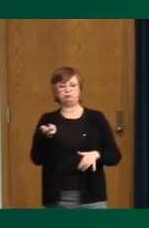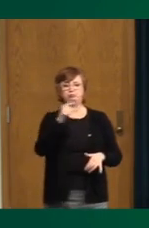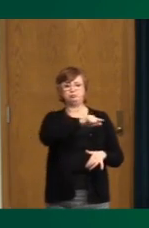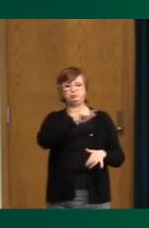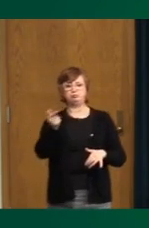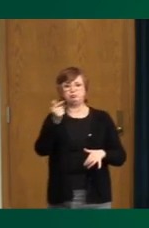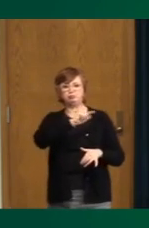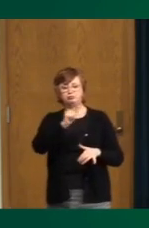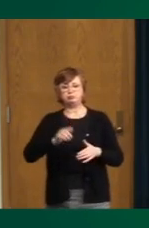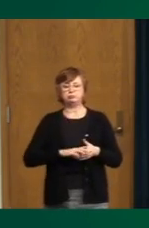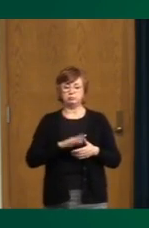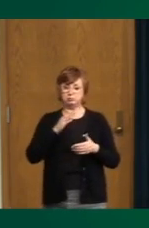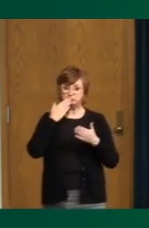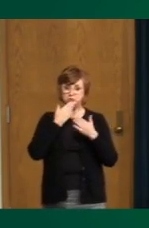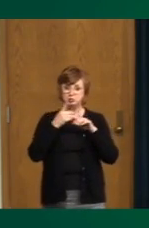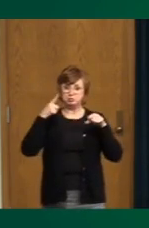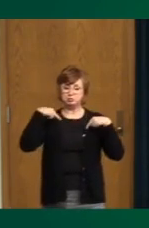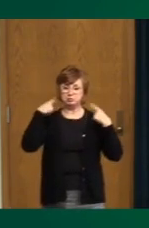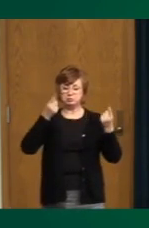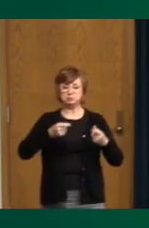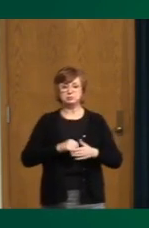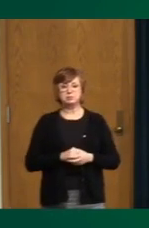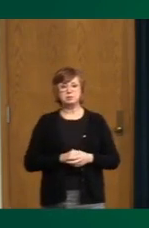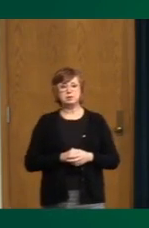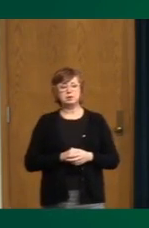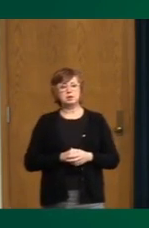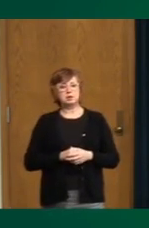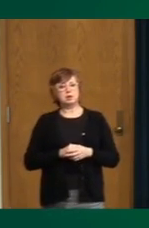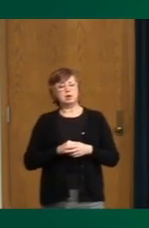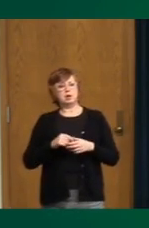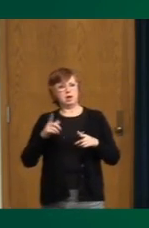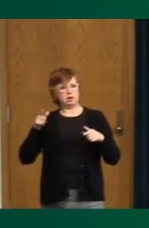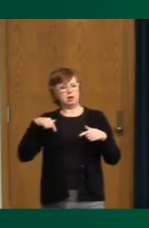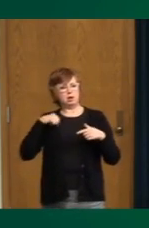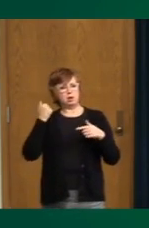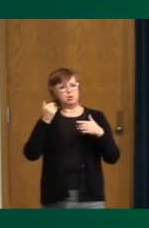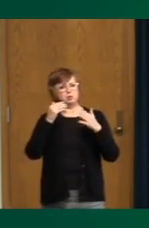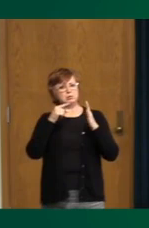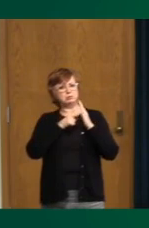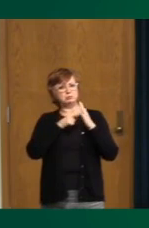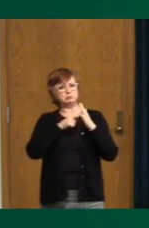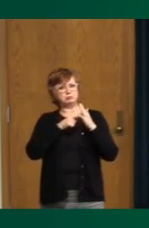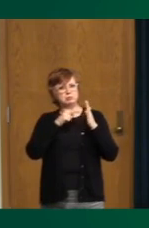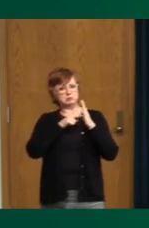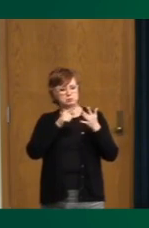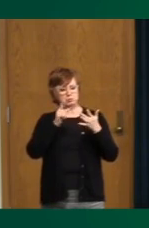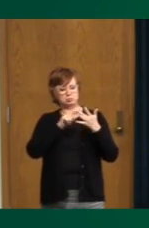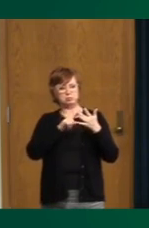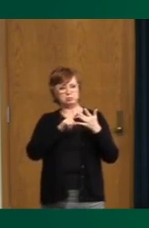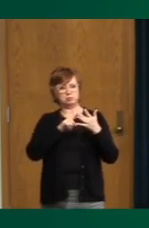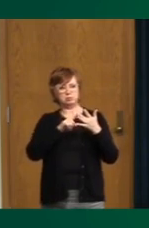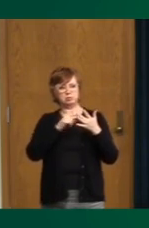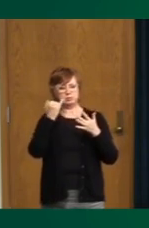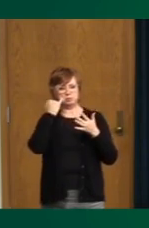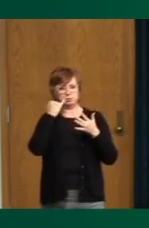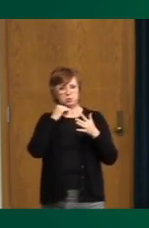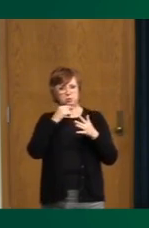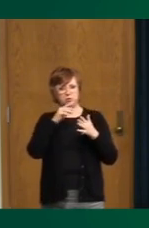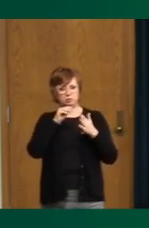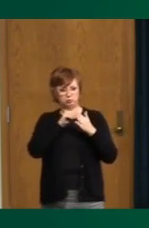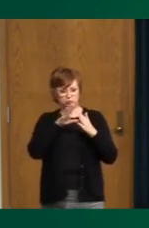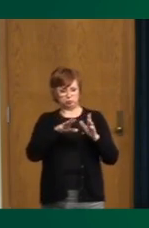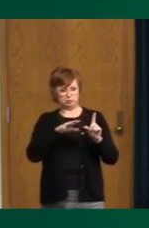cases when there are classrooms that are asked to self-isolate for a week or 2 weeks, we have the distance learning